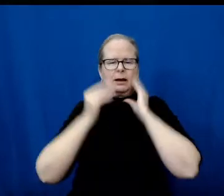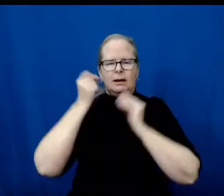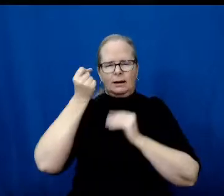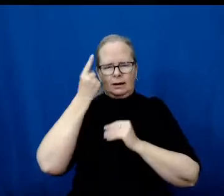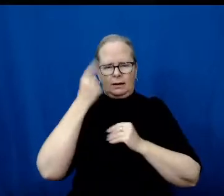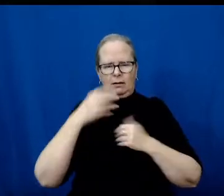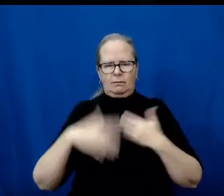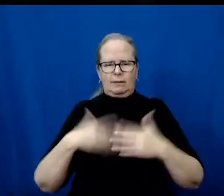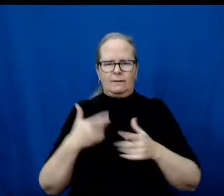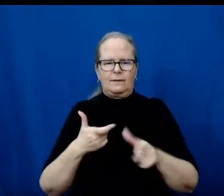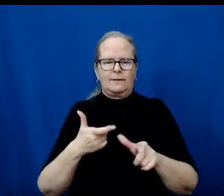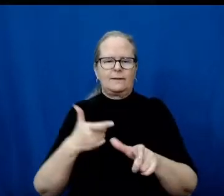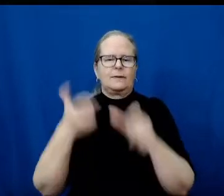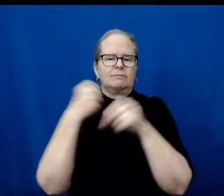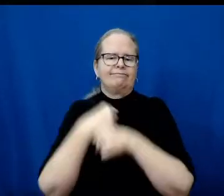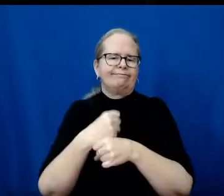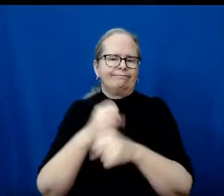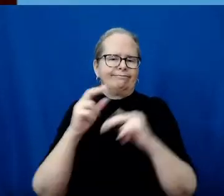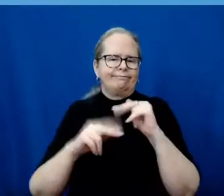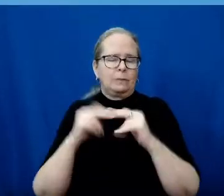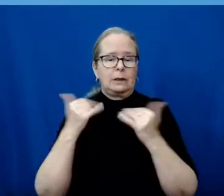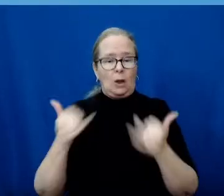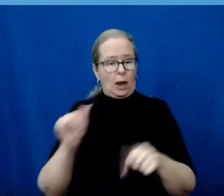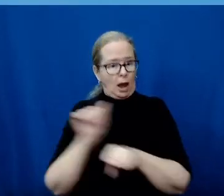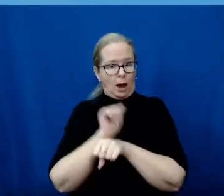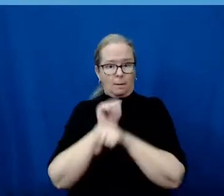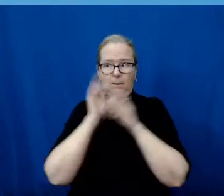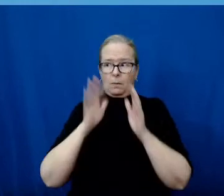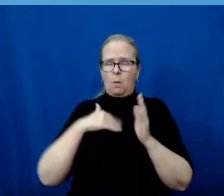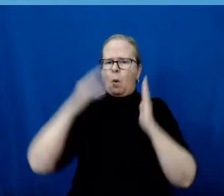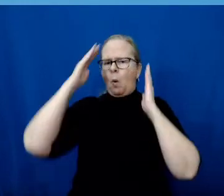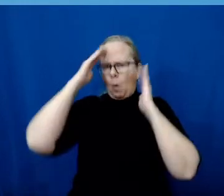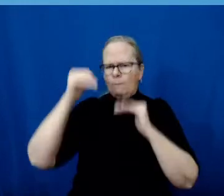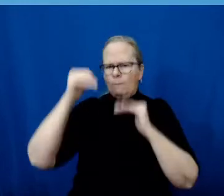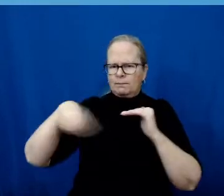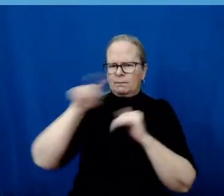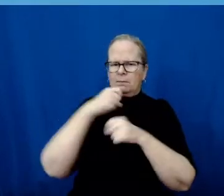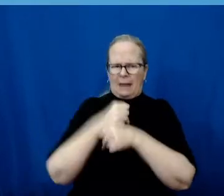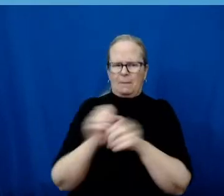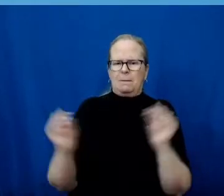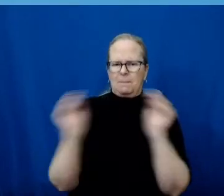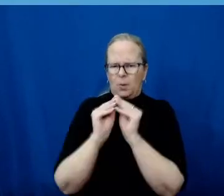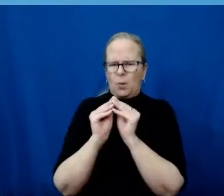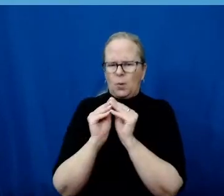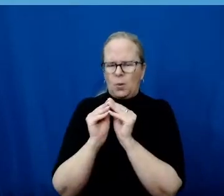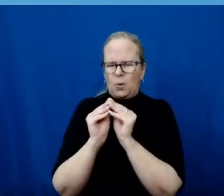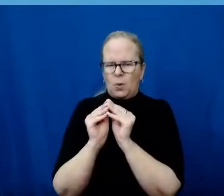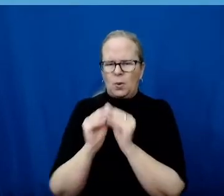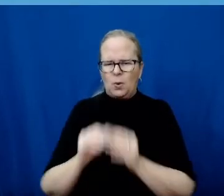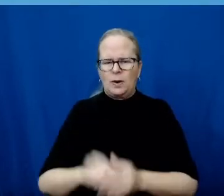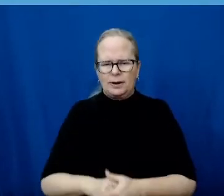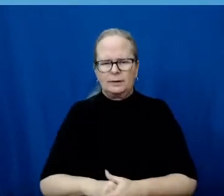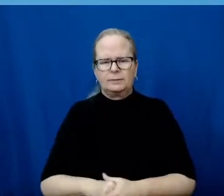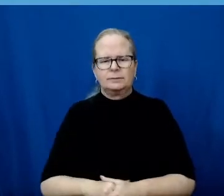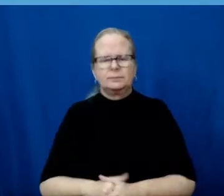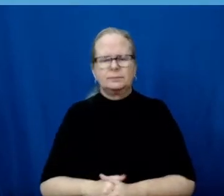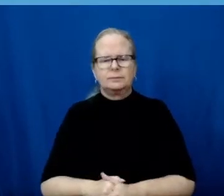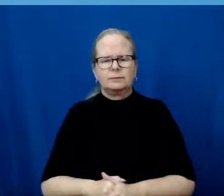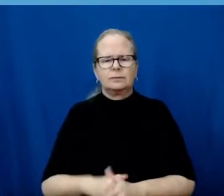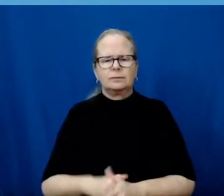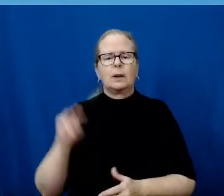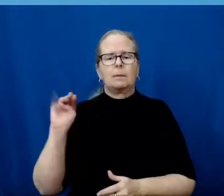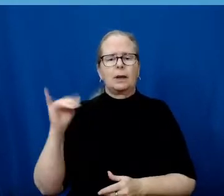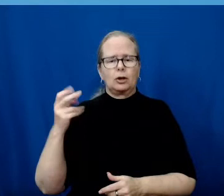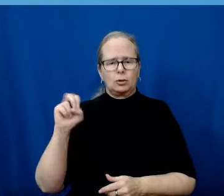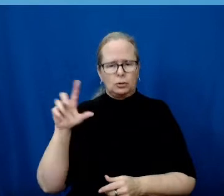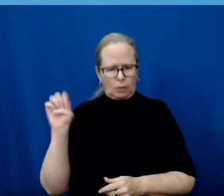them and disseminating. So let's For folks at home, though, who are like me, I will say that the first